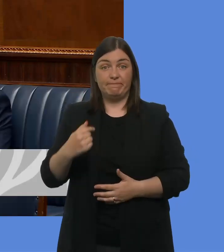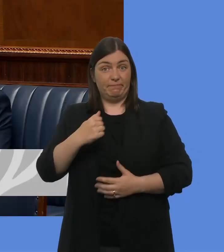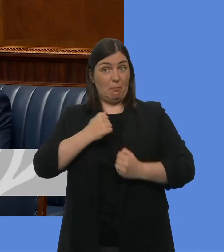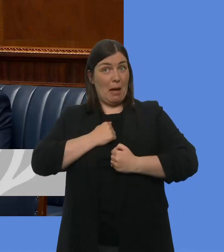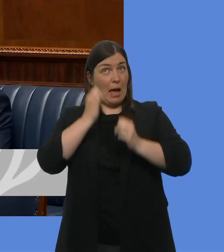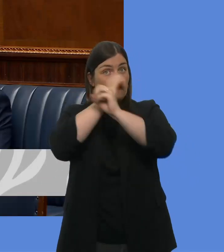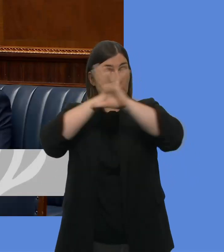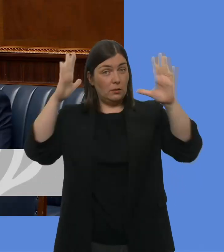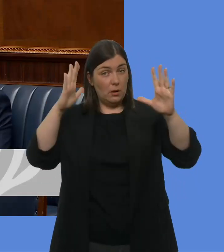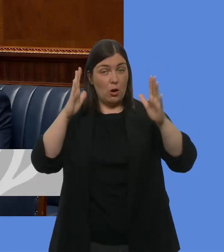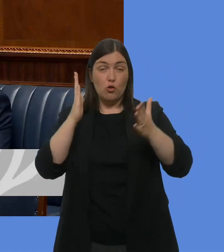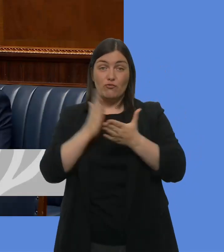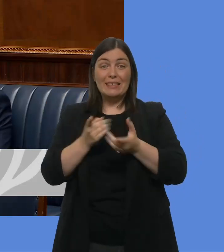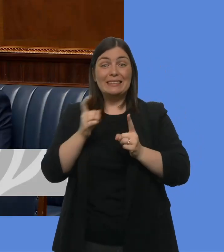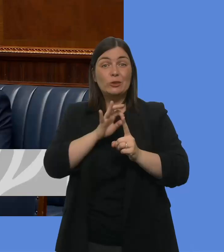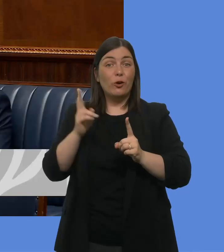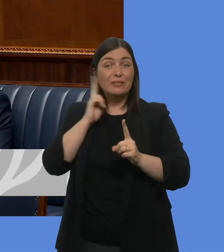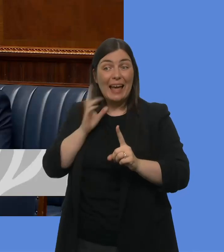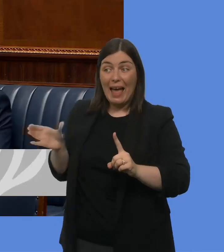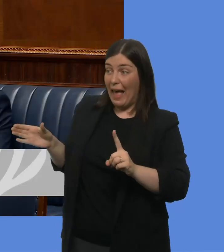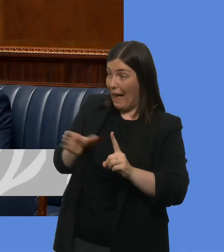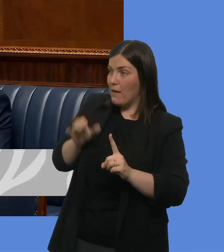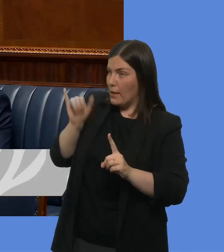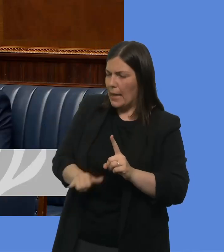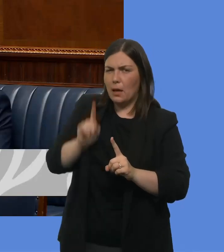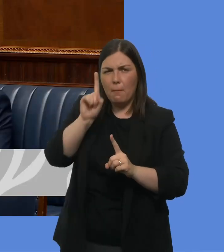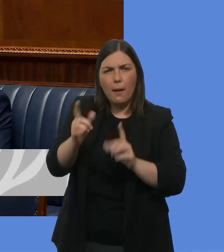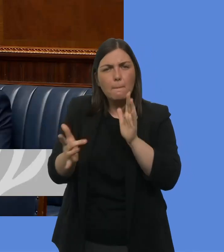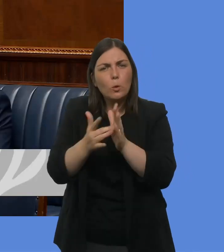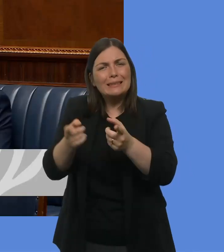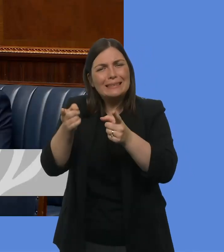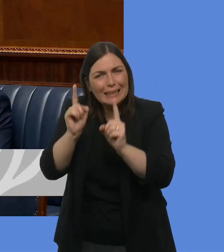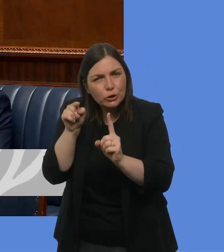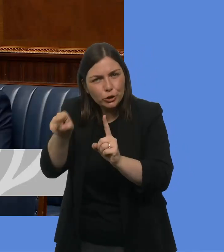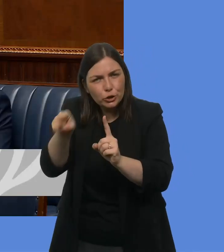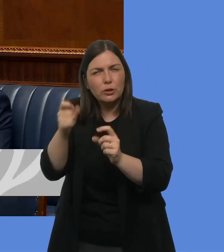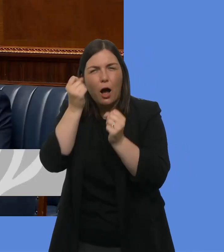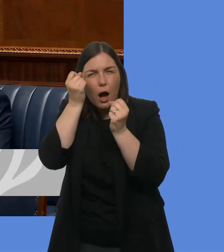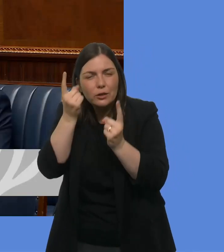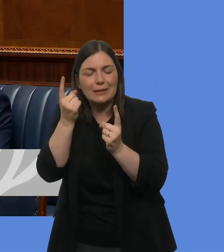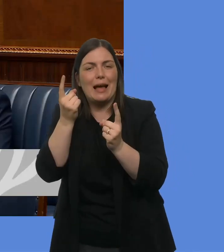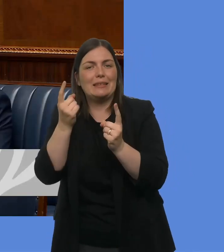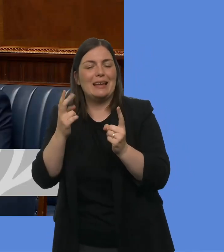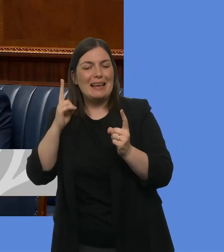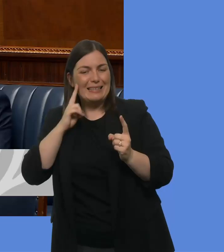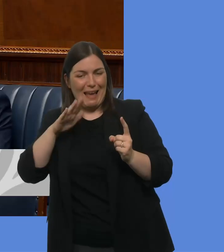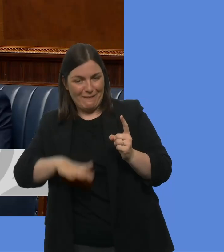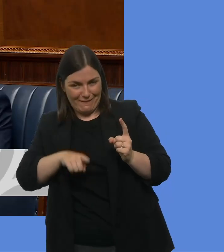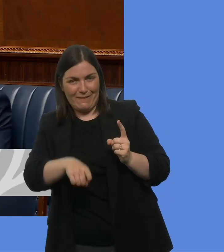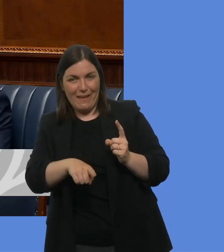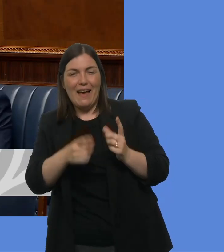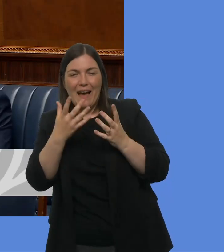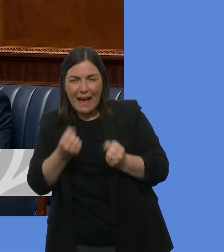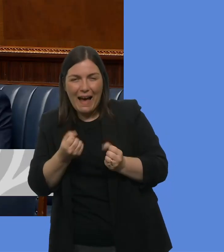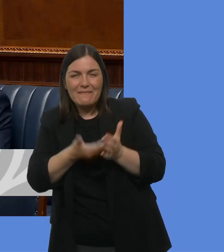teachers properly understand these additional needs, not just in terms of the barriers to learning because of the deafness, but also because of those additional